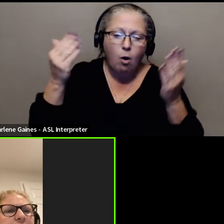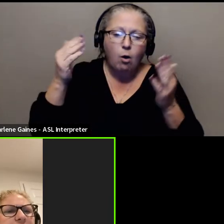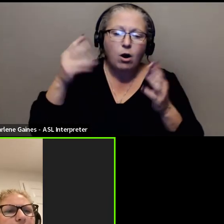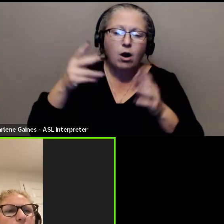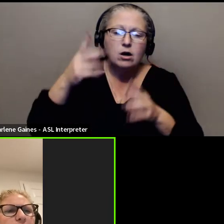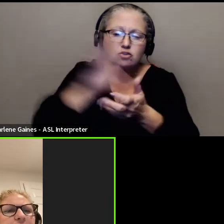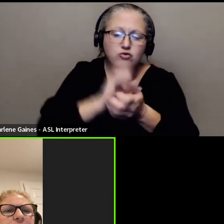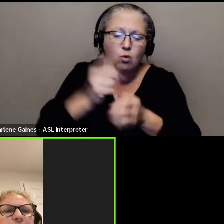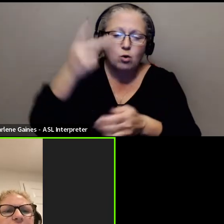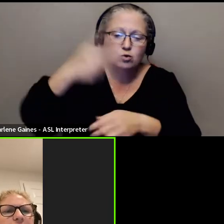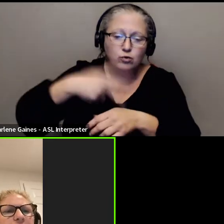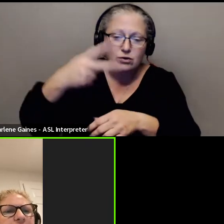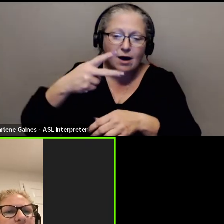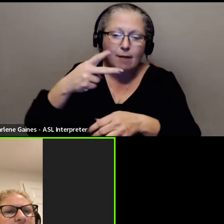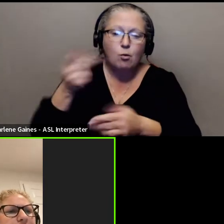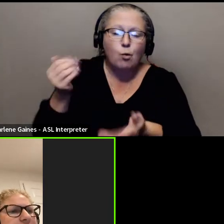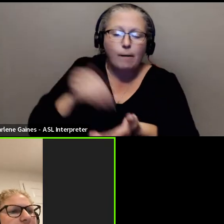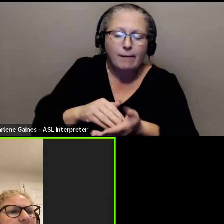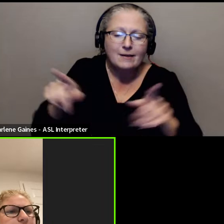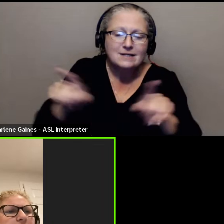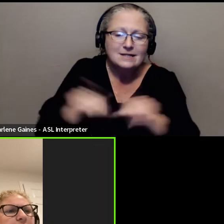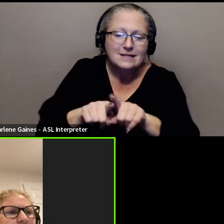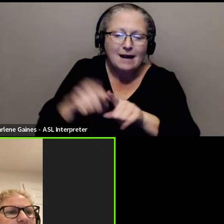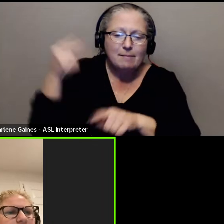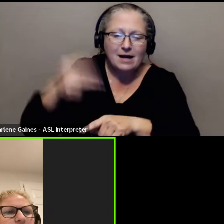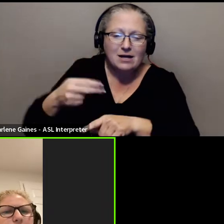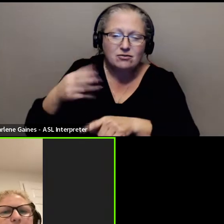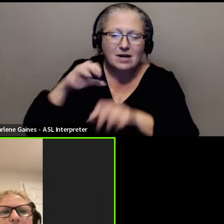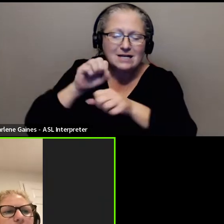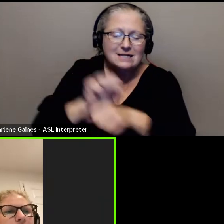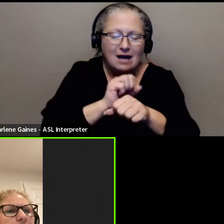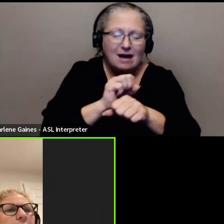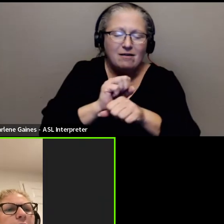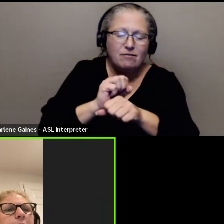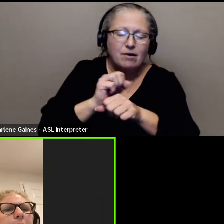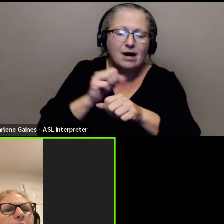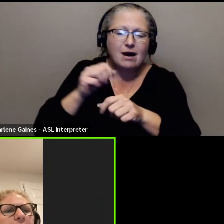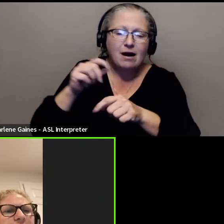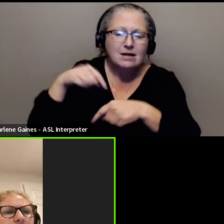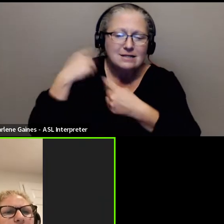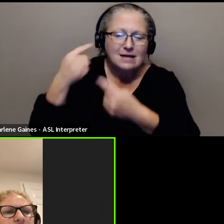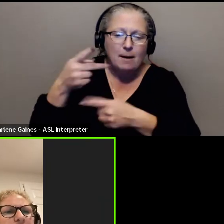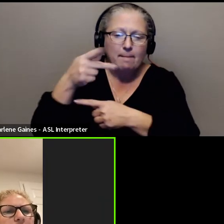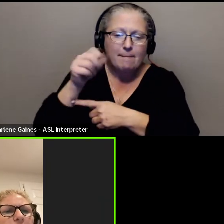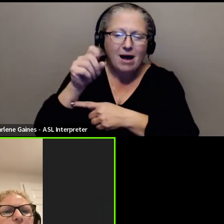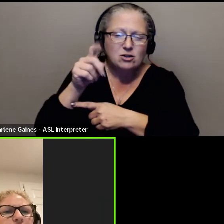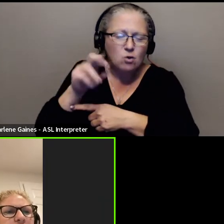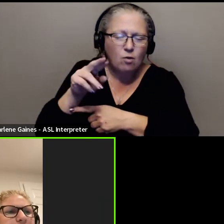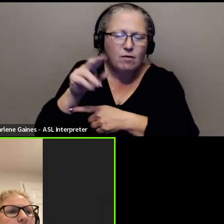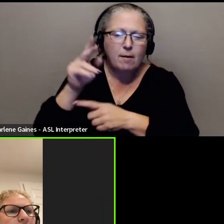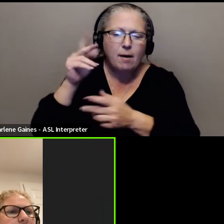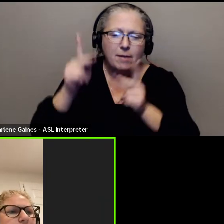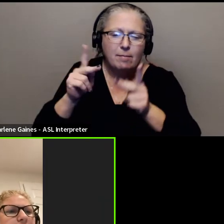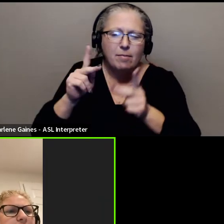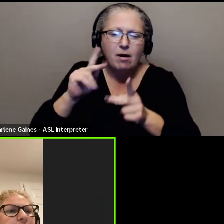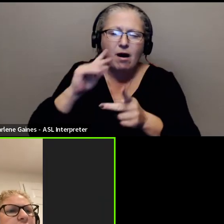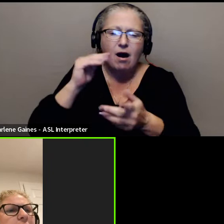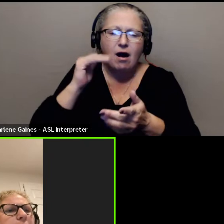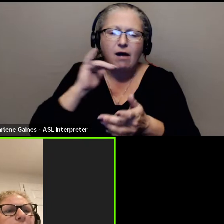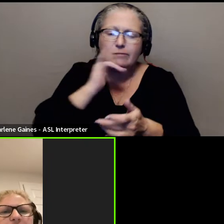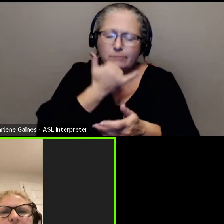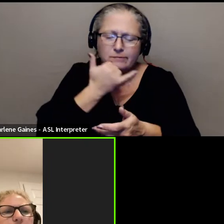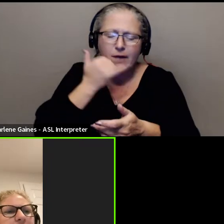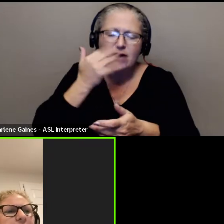and repeat the same oral histories of our enslavement and diaspora every year during Passover. People constantly mistake all Jews as being white and